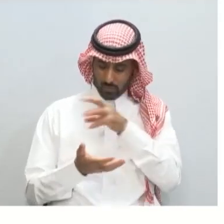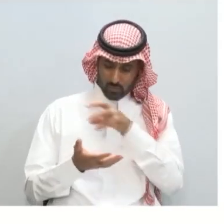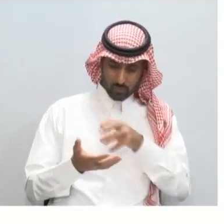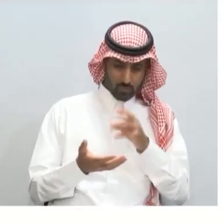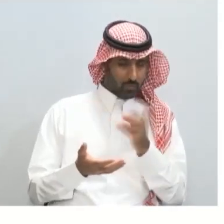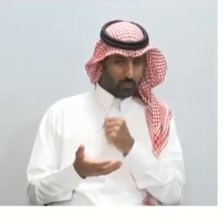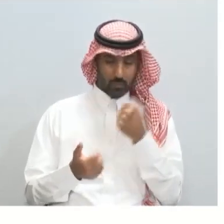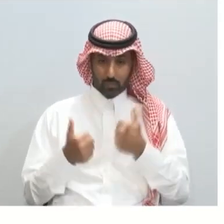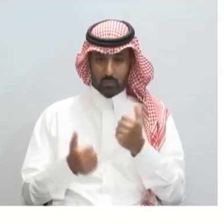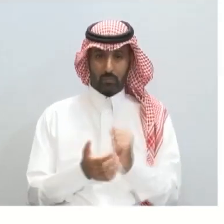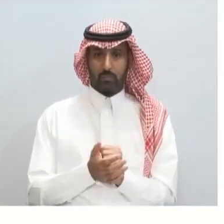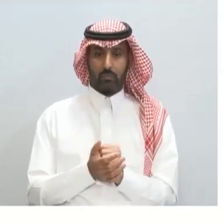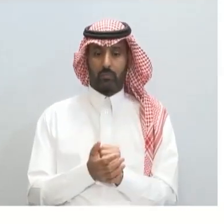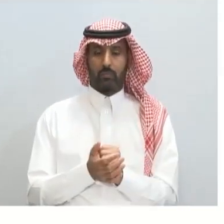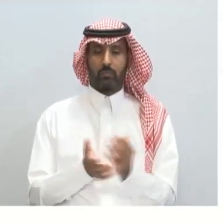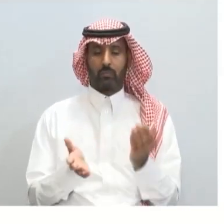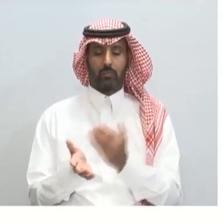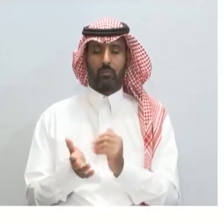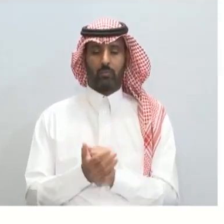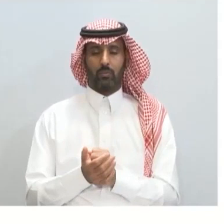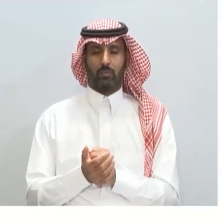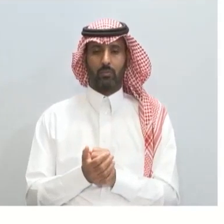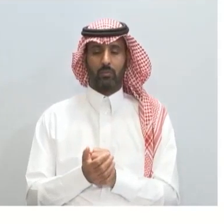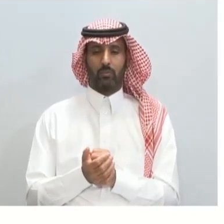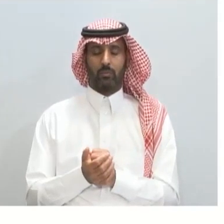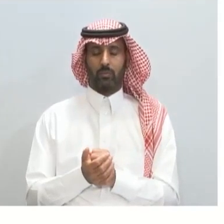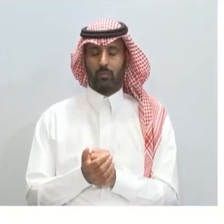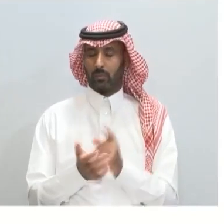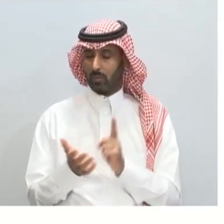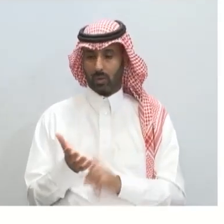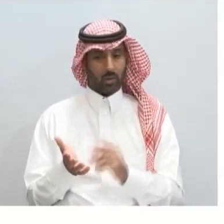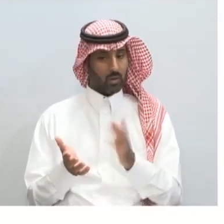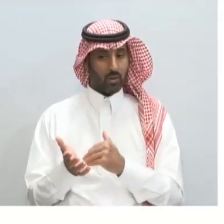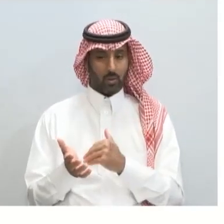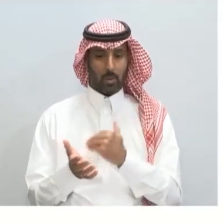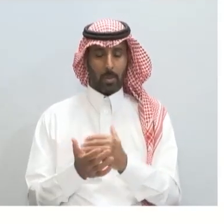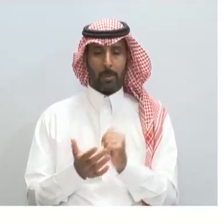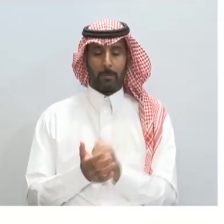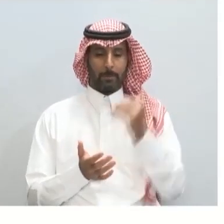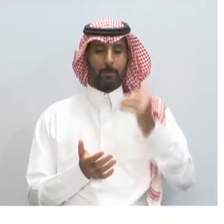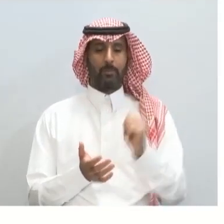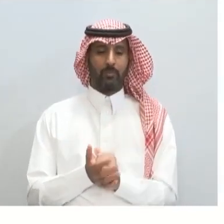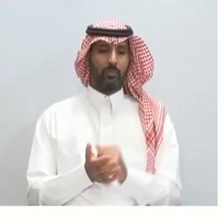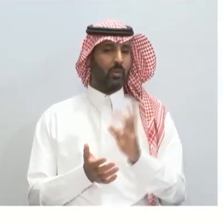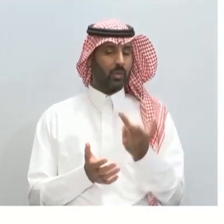cheated so but they're acting so this is untrue or unreal a note here either was or